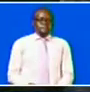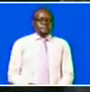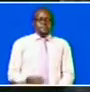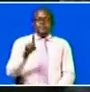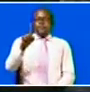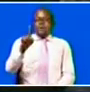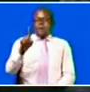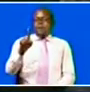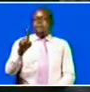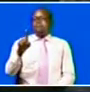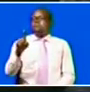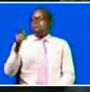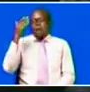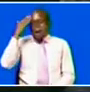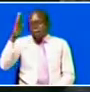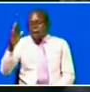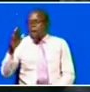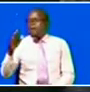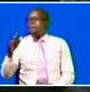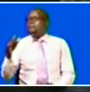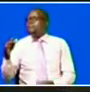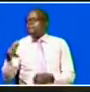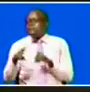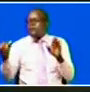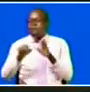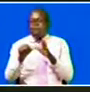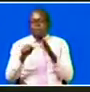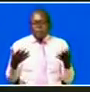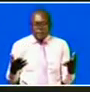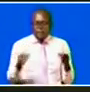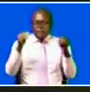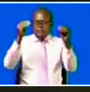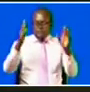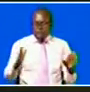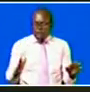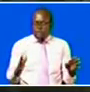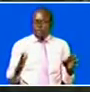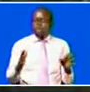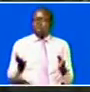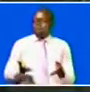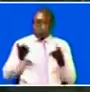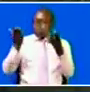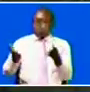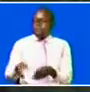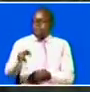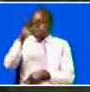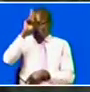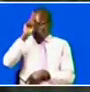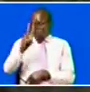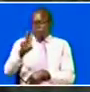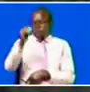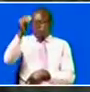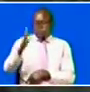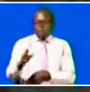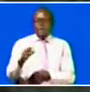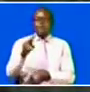While the cause of the fire was not immediately identified, teachers here have handed to police two students, a Form 4 and